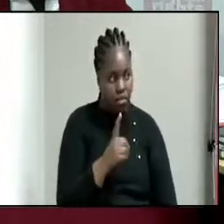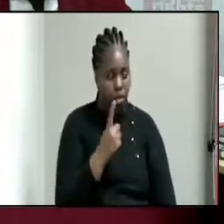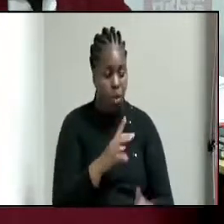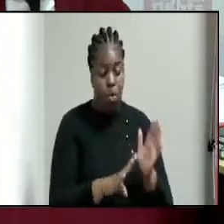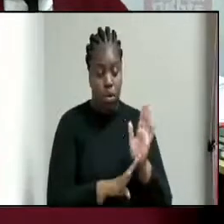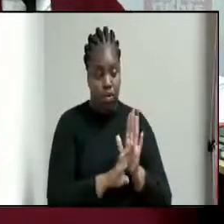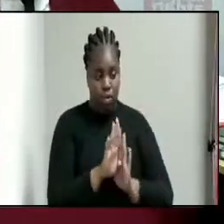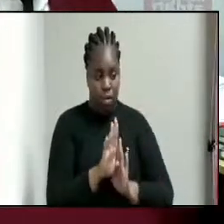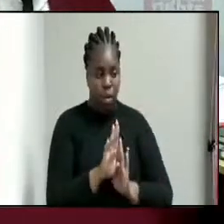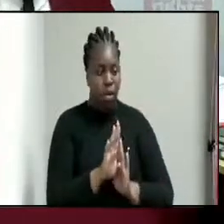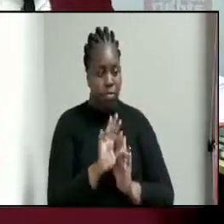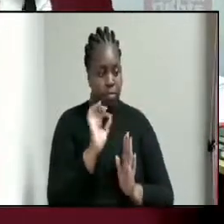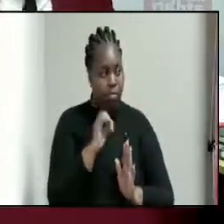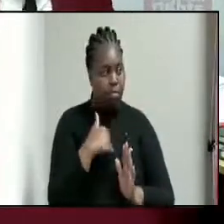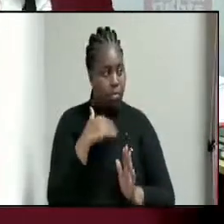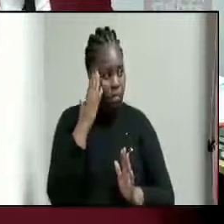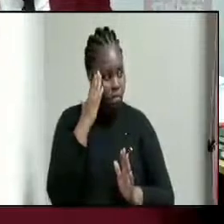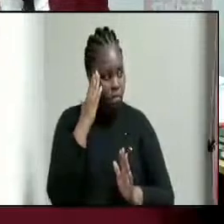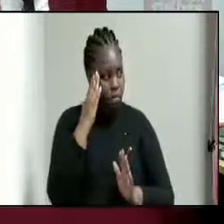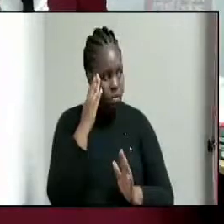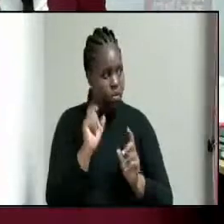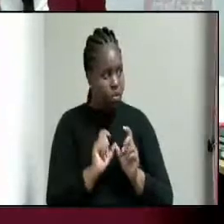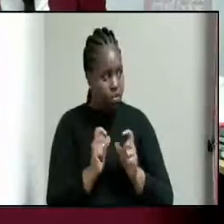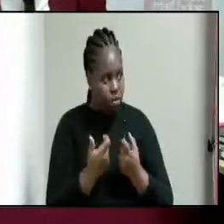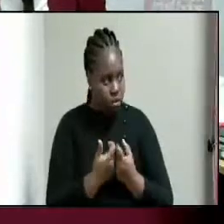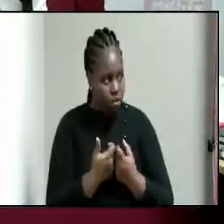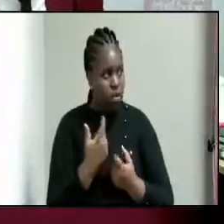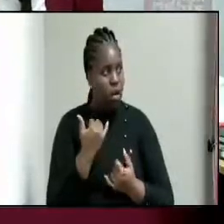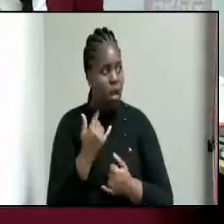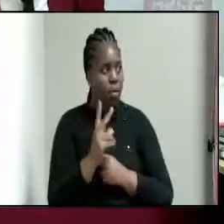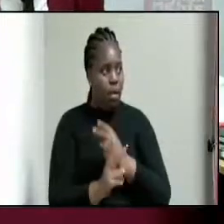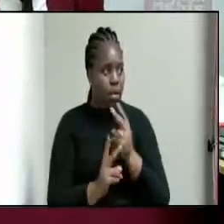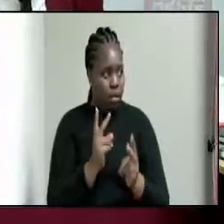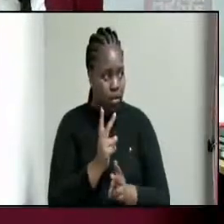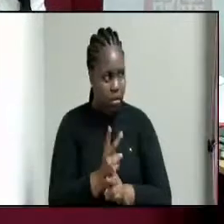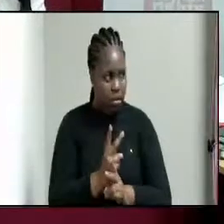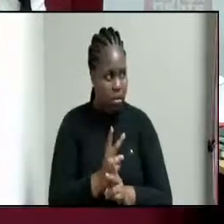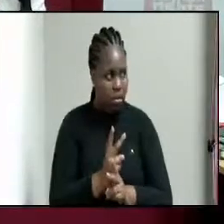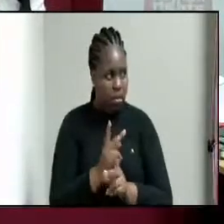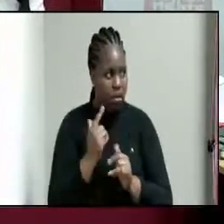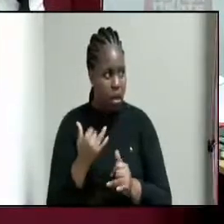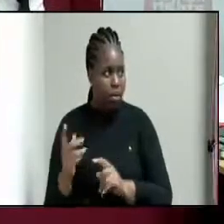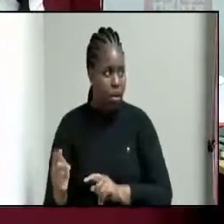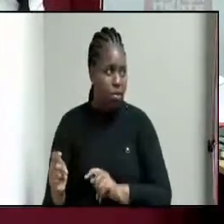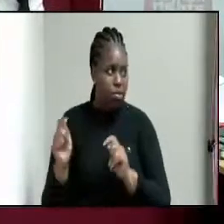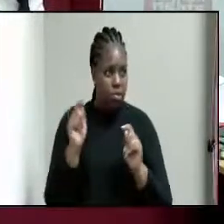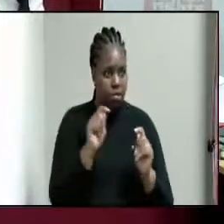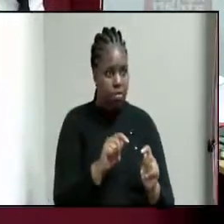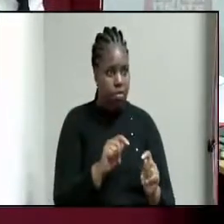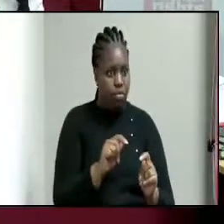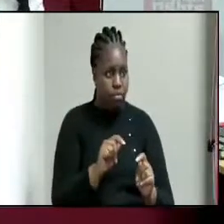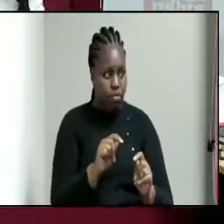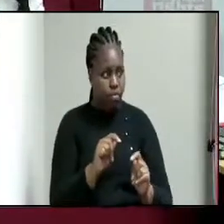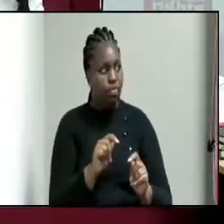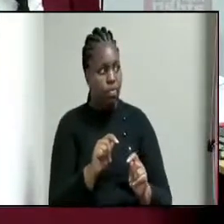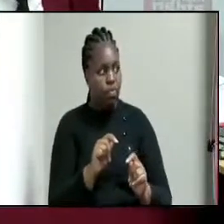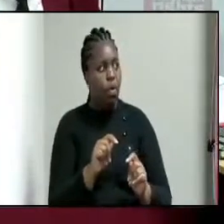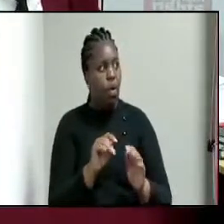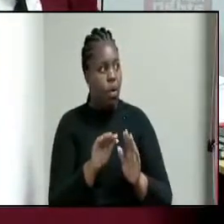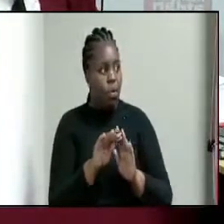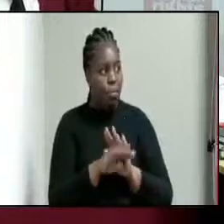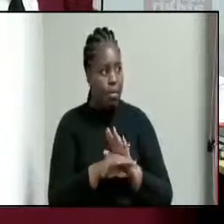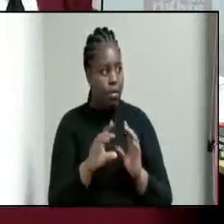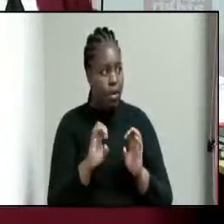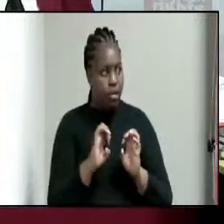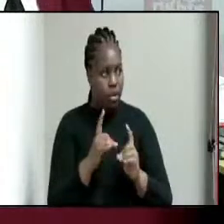development. And I know Commissioner Mkhwetla has recently now been again transferred to the mandate of the Department of Education. But do